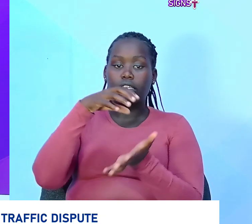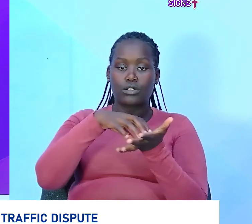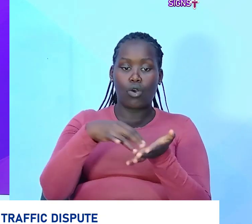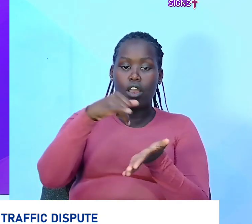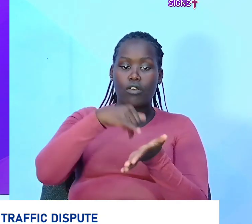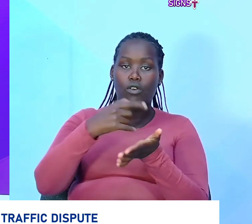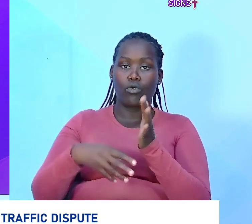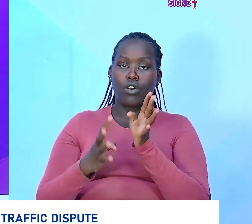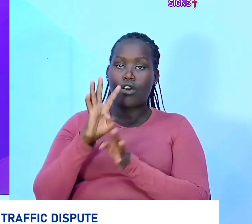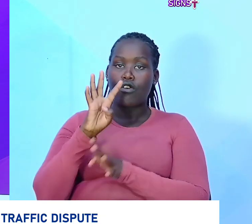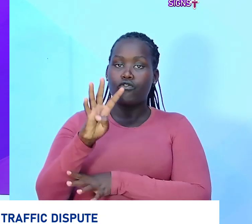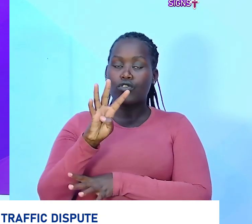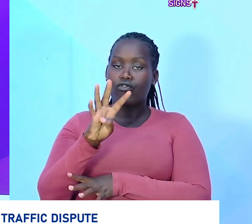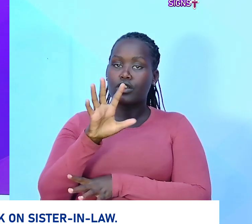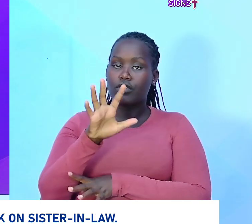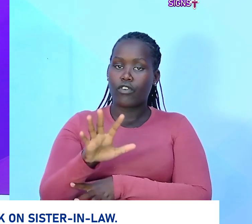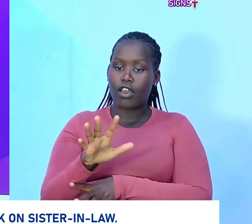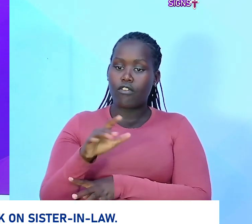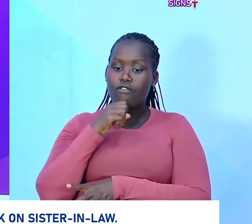involved 45-year-old Anne